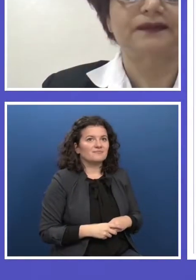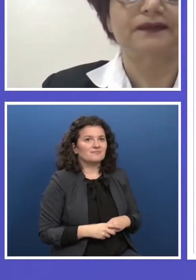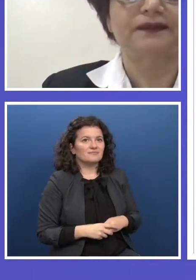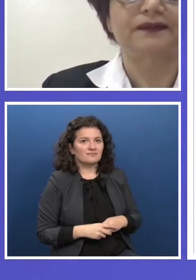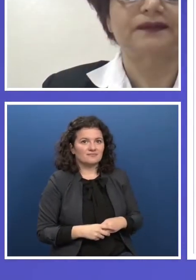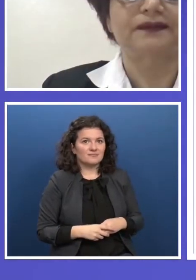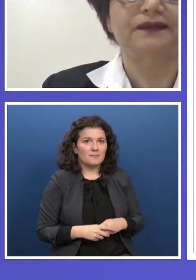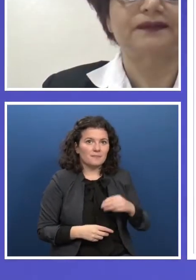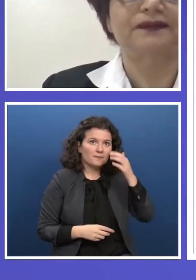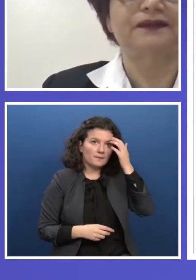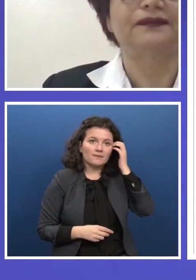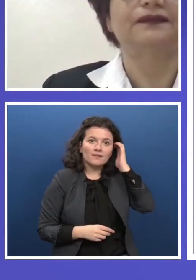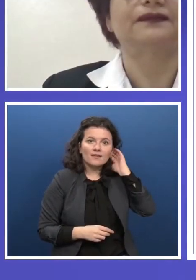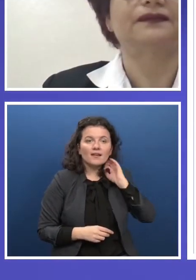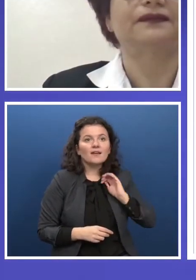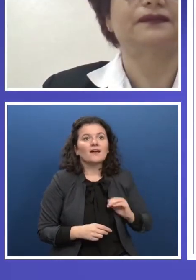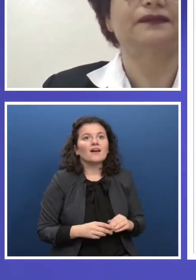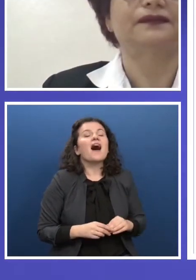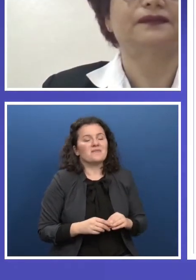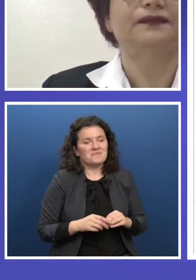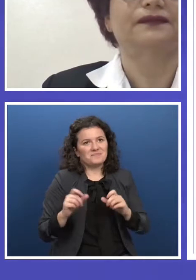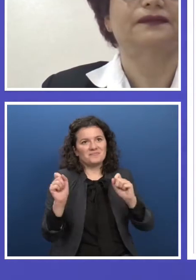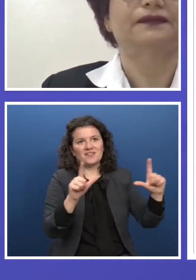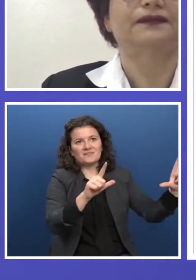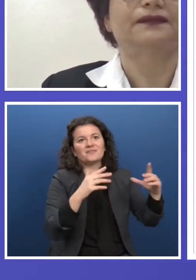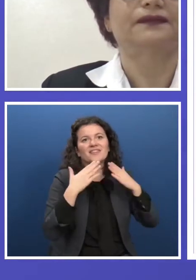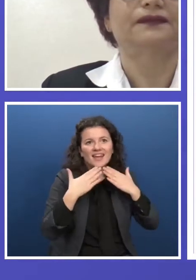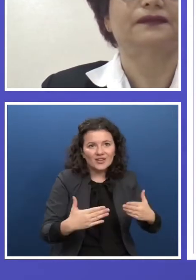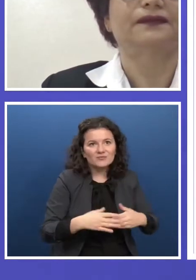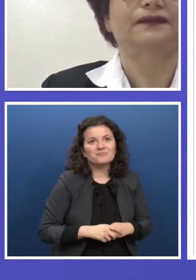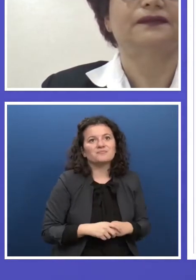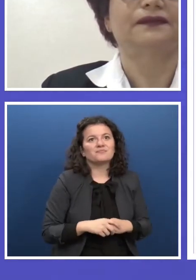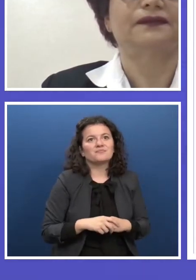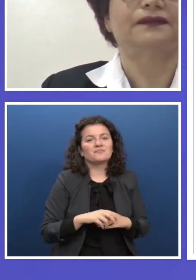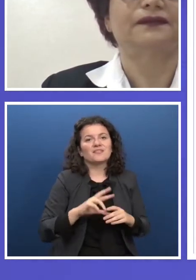Can I have my PowerPoint? Okay, great. Thank you. Next slide.